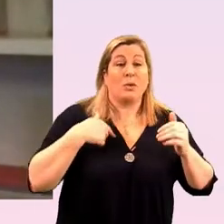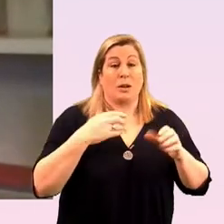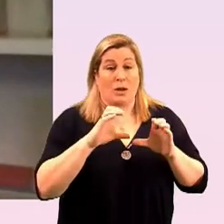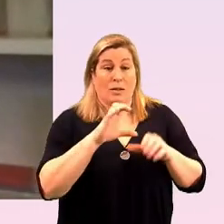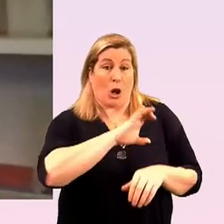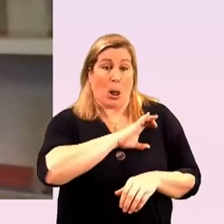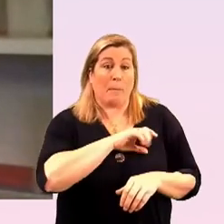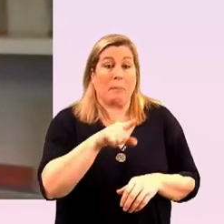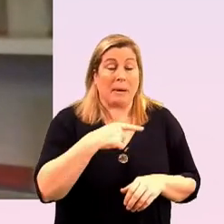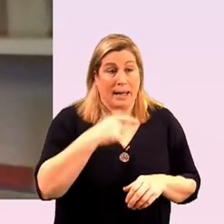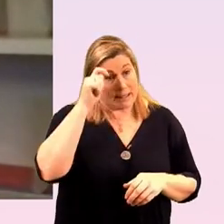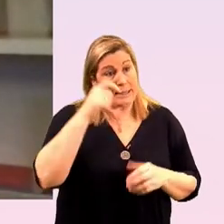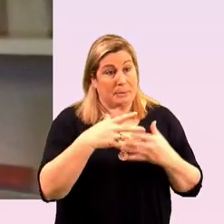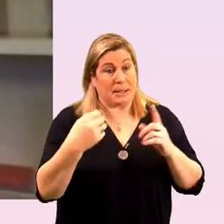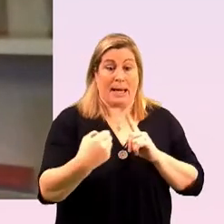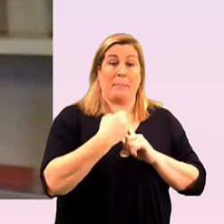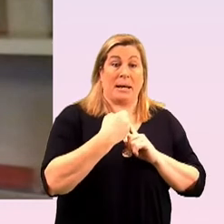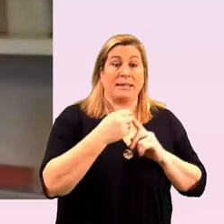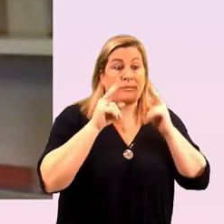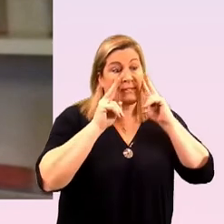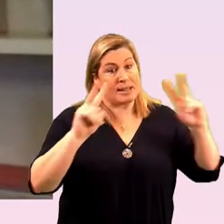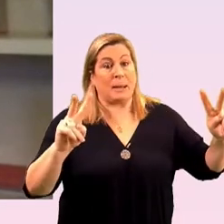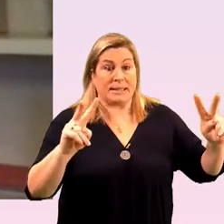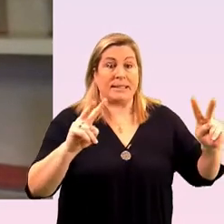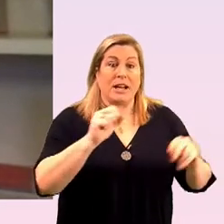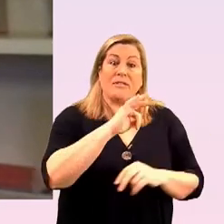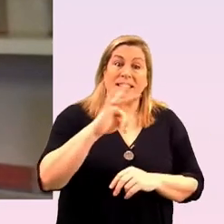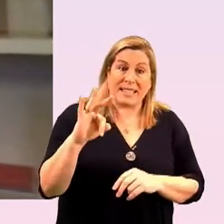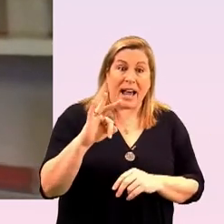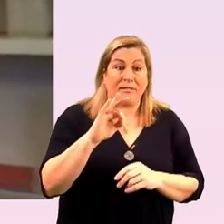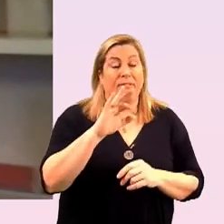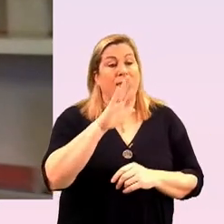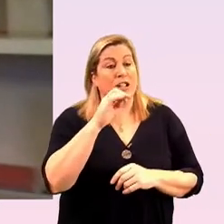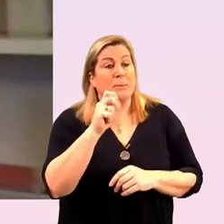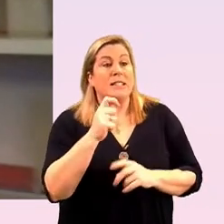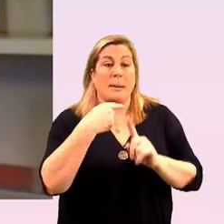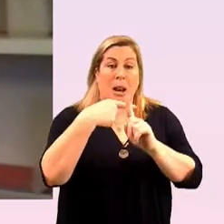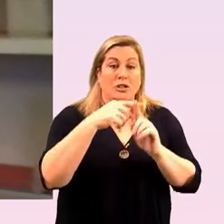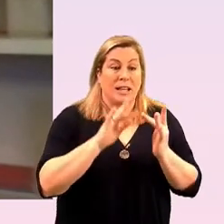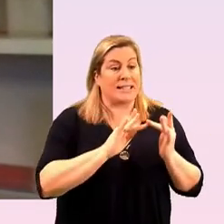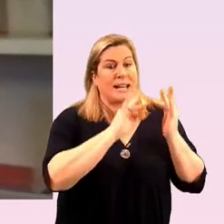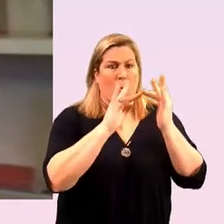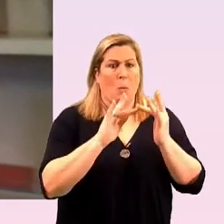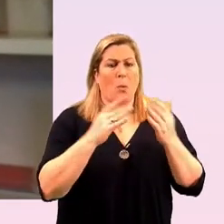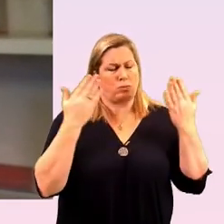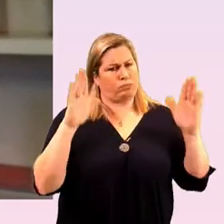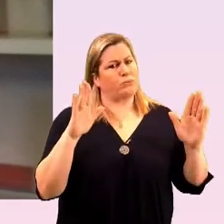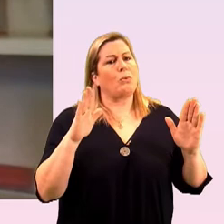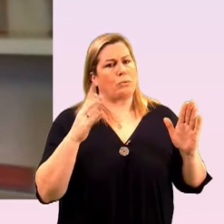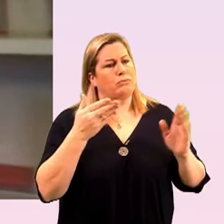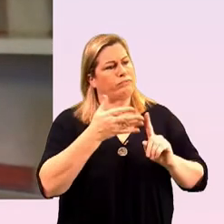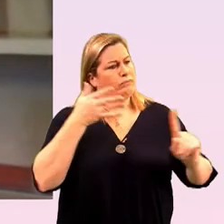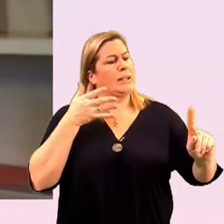And I think the impact and visibility of a staff LGBT plus network fosters that